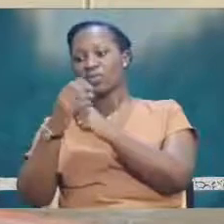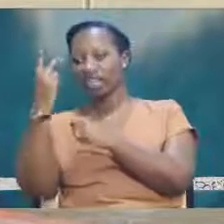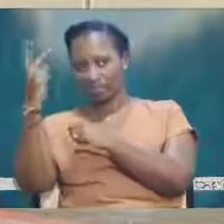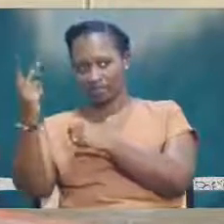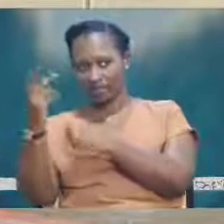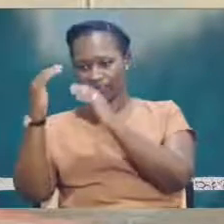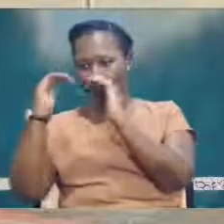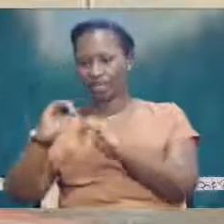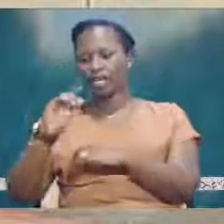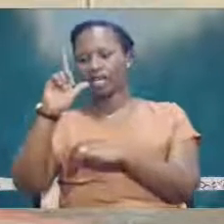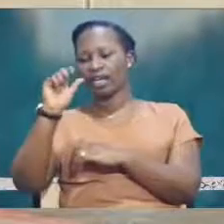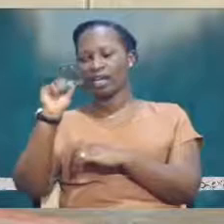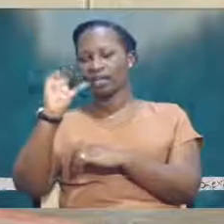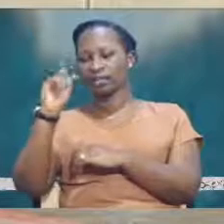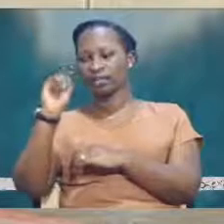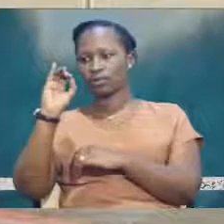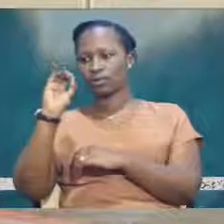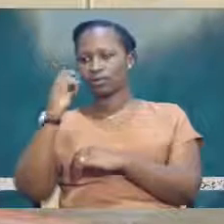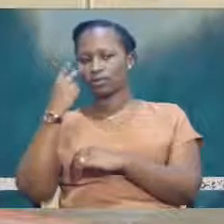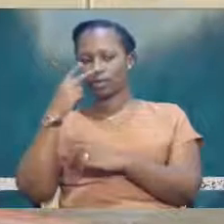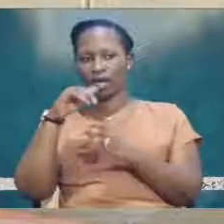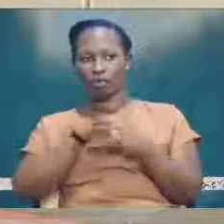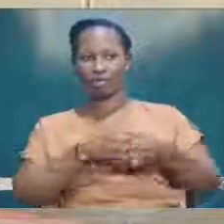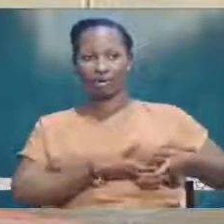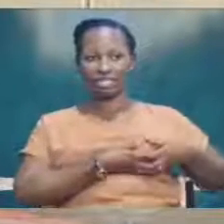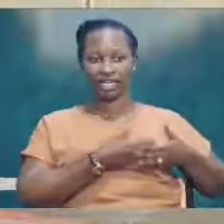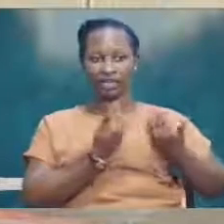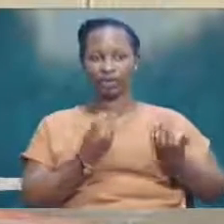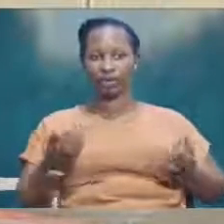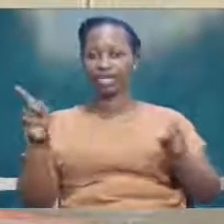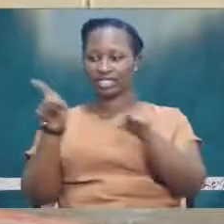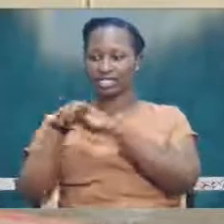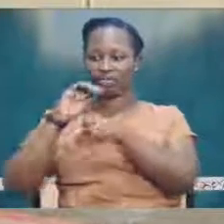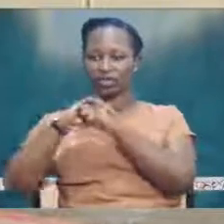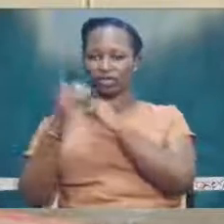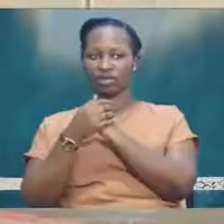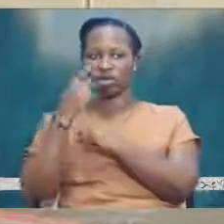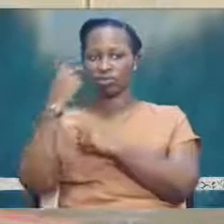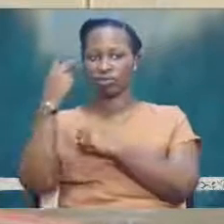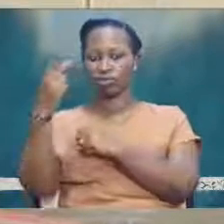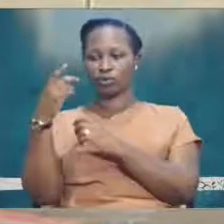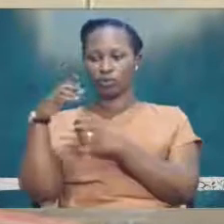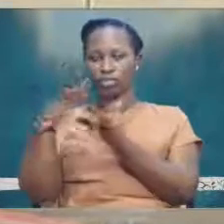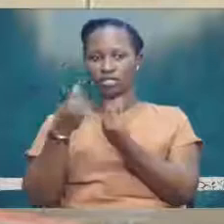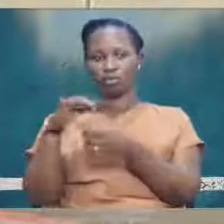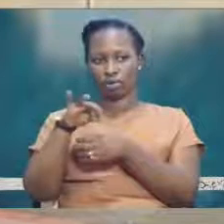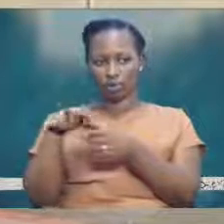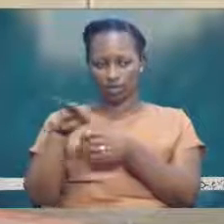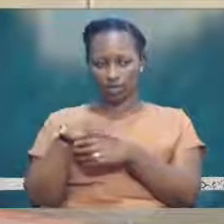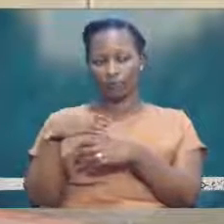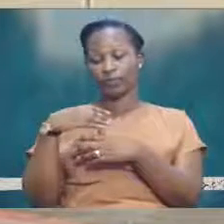sugar because it is formed from glucose and galactose. Sucrose we find in